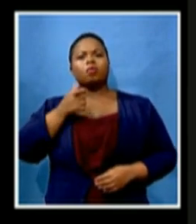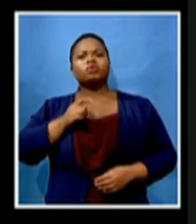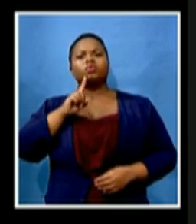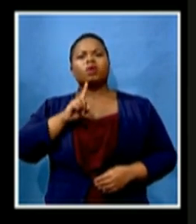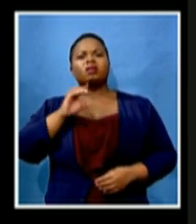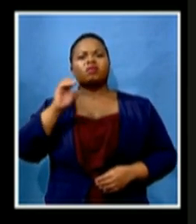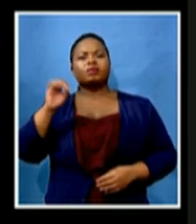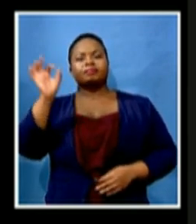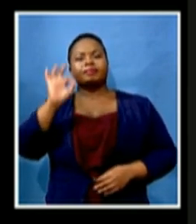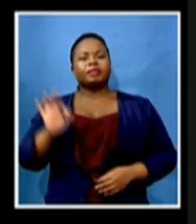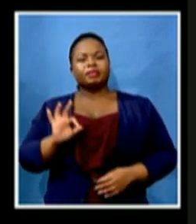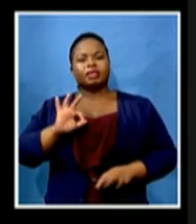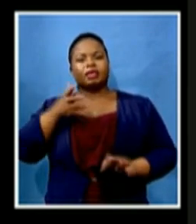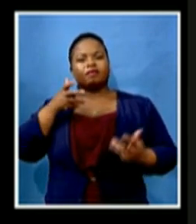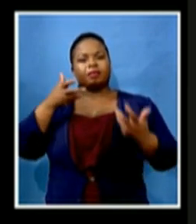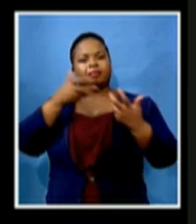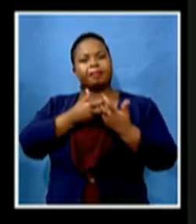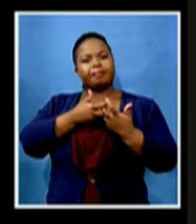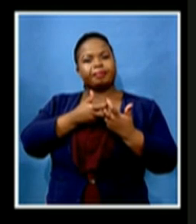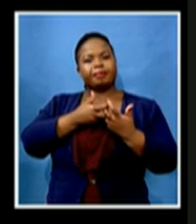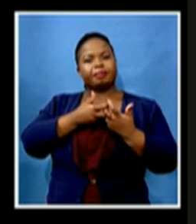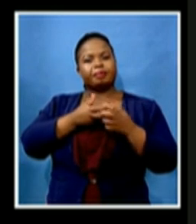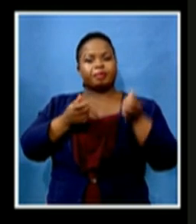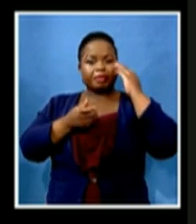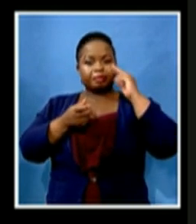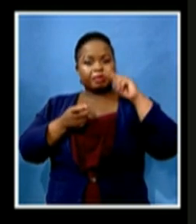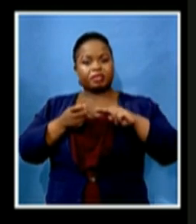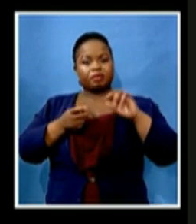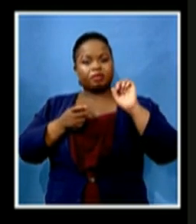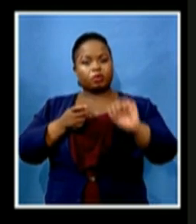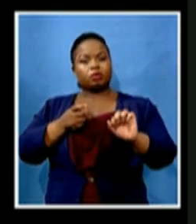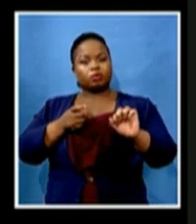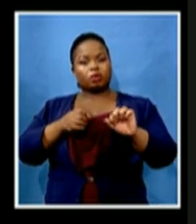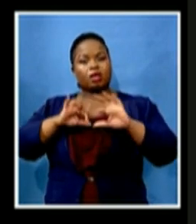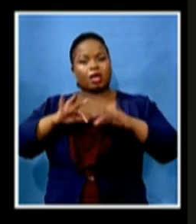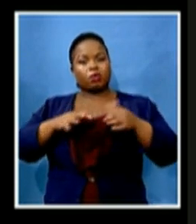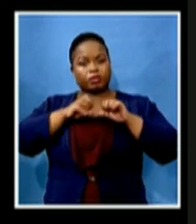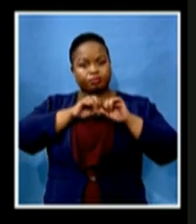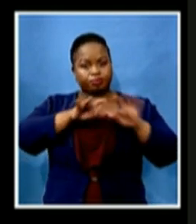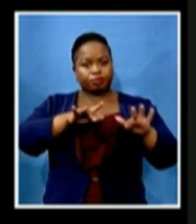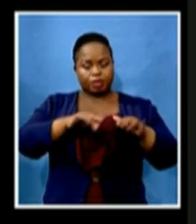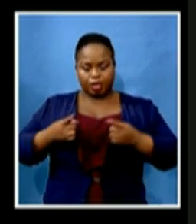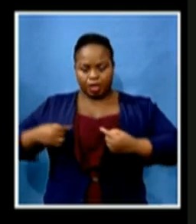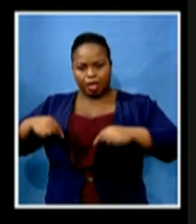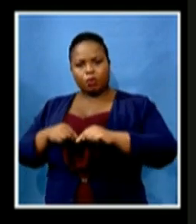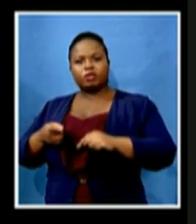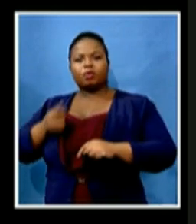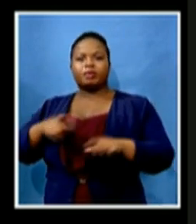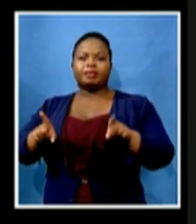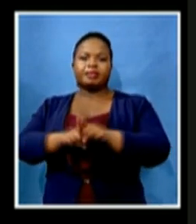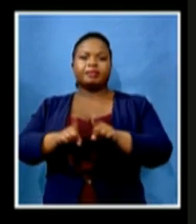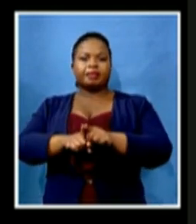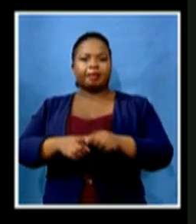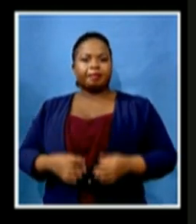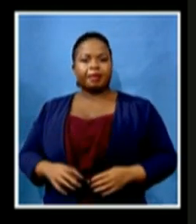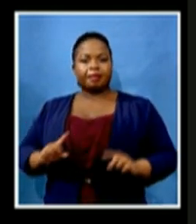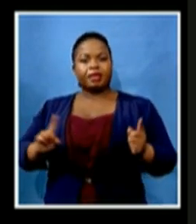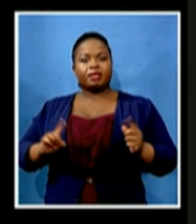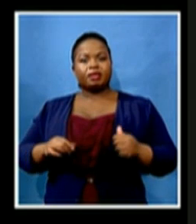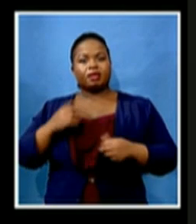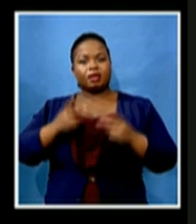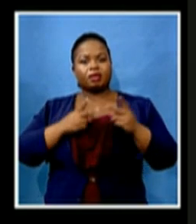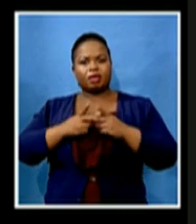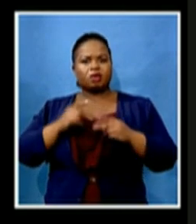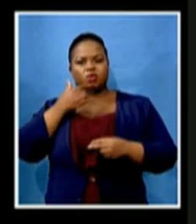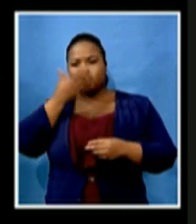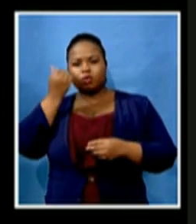perspective on how this epidemic progresses and ours. We still have to work out who's been spying on whom, but he's got the Nobel laureate, so